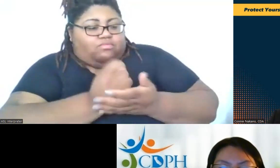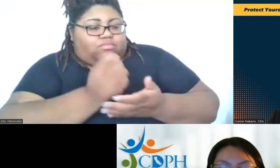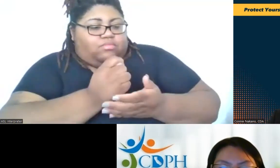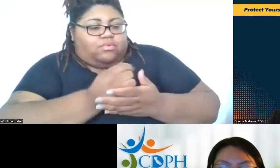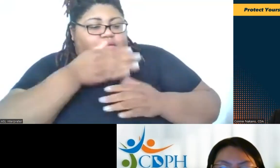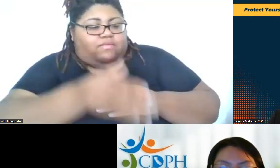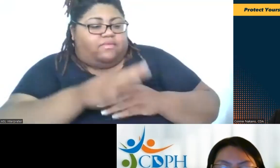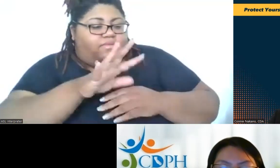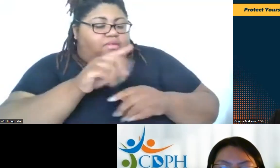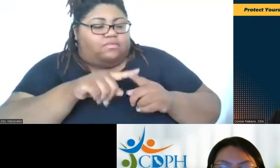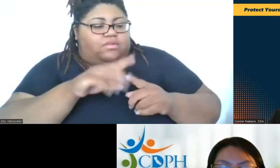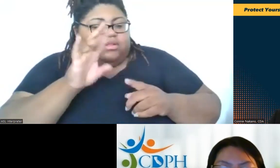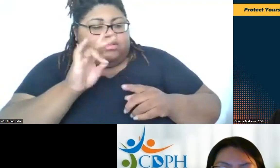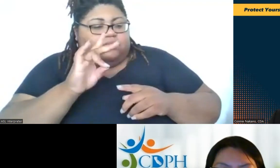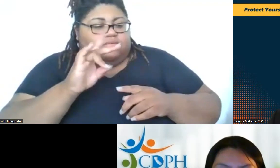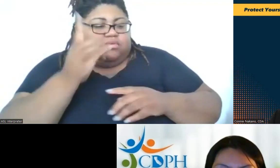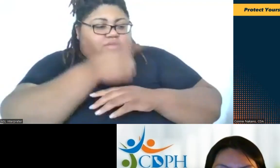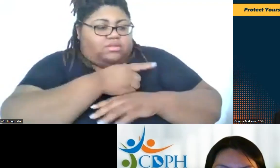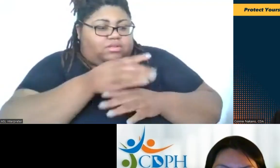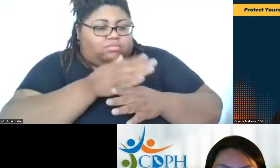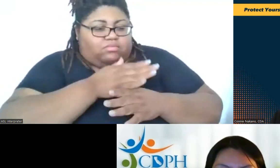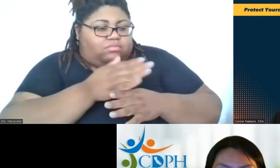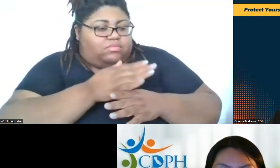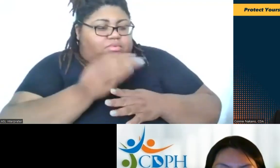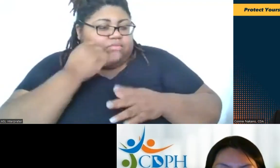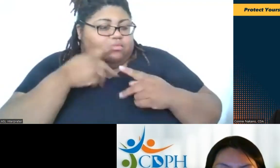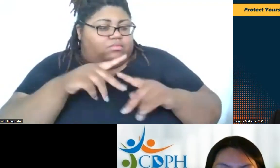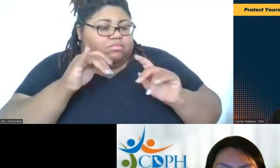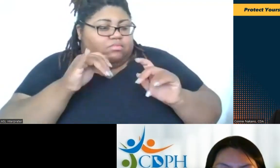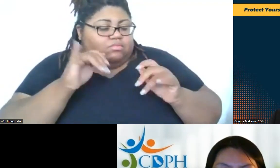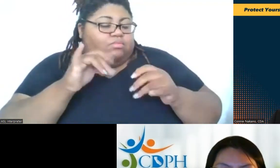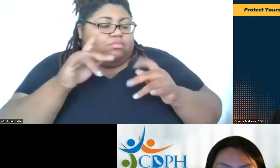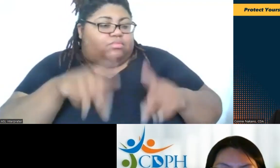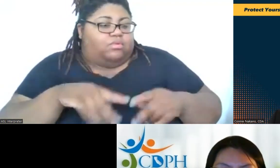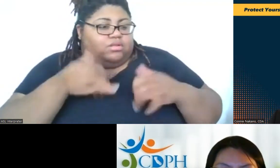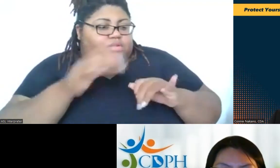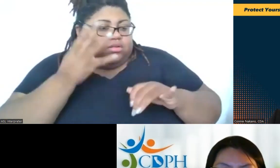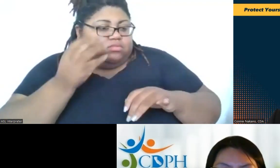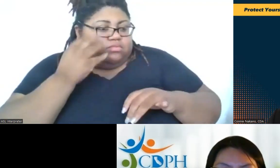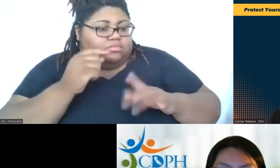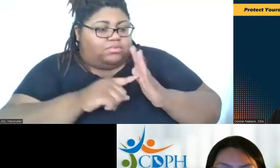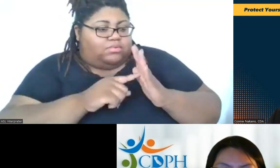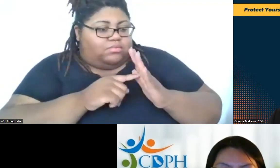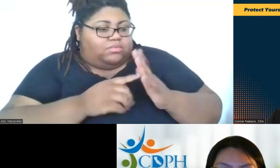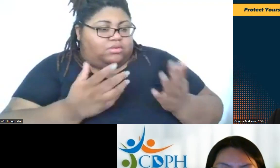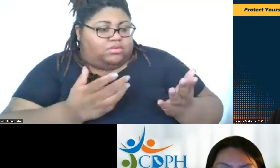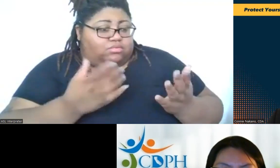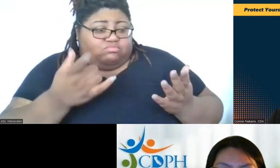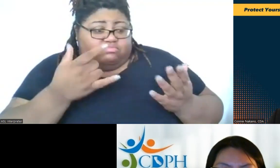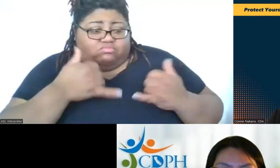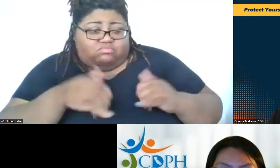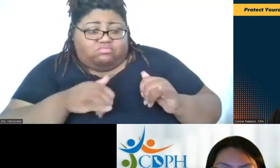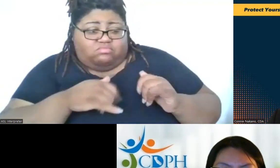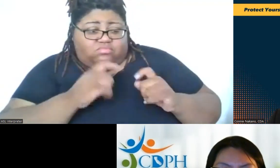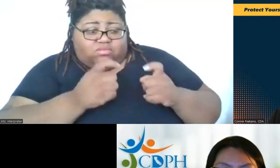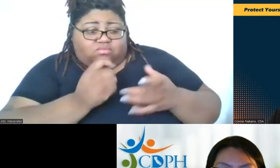7 symptom window. If a person is still experiencing symptoms, do you still treat that if it's out of